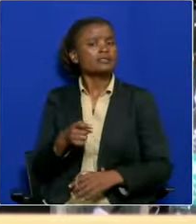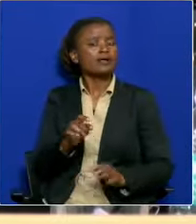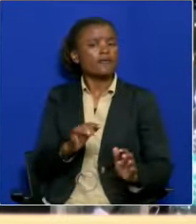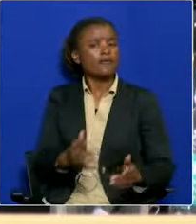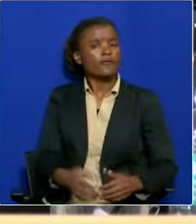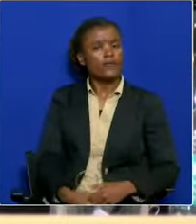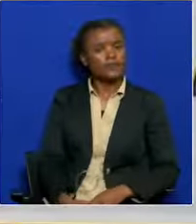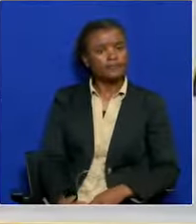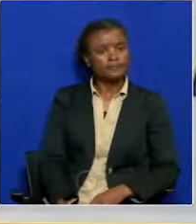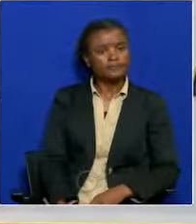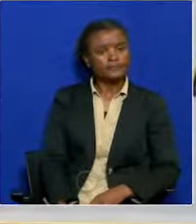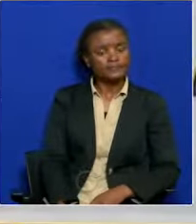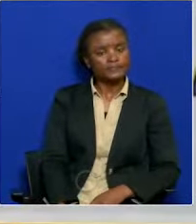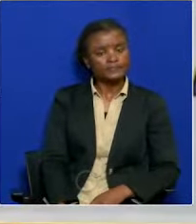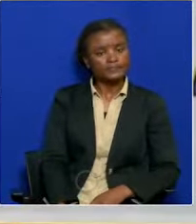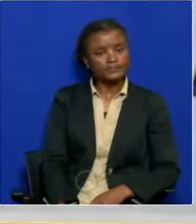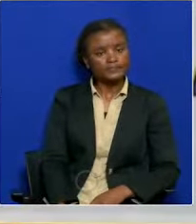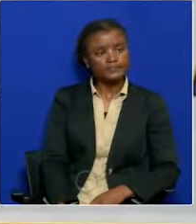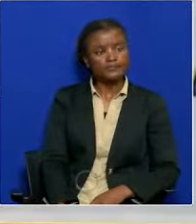You see, because